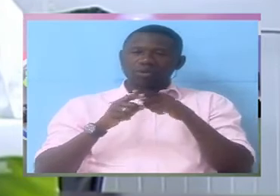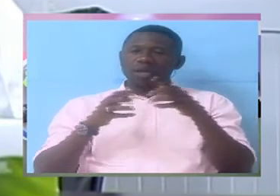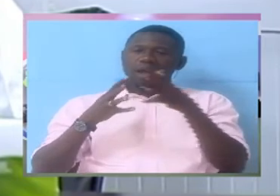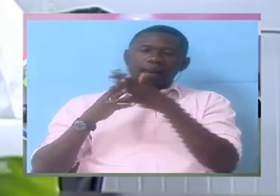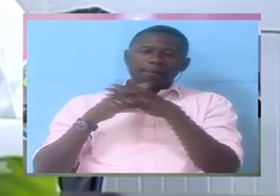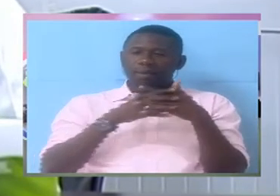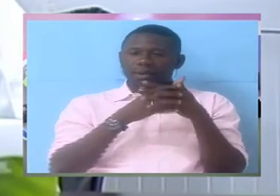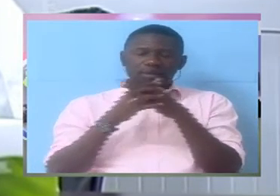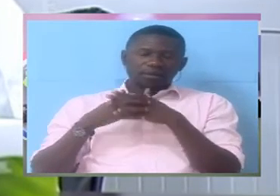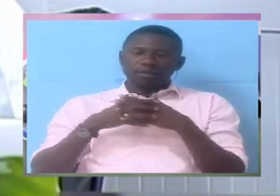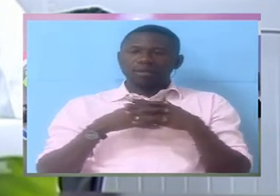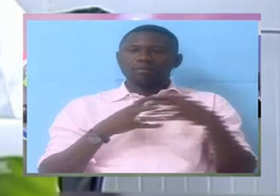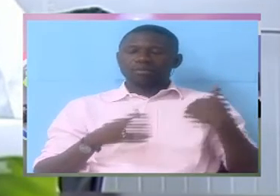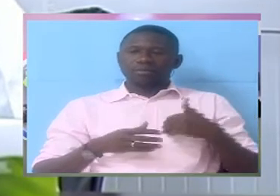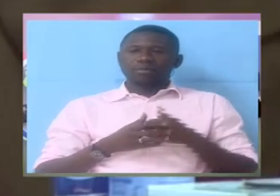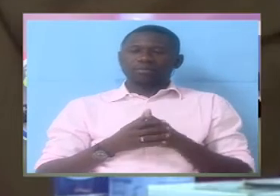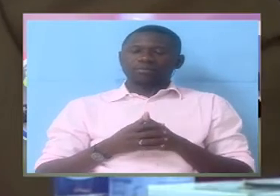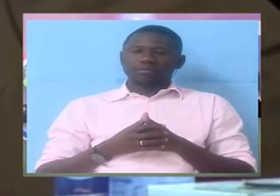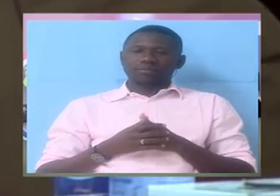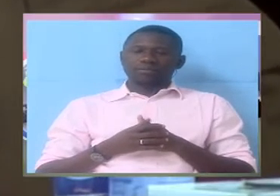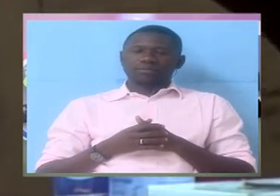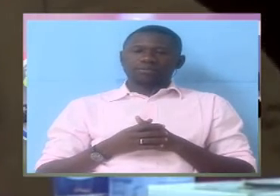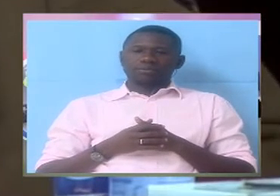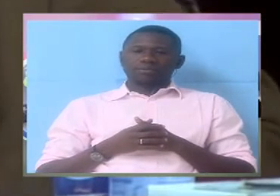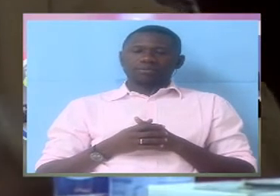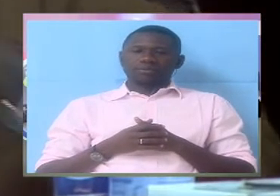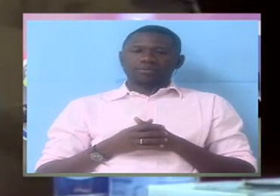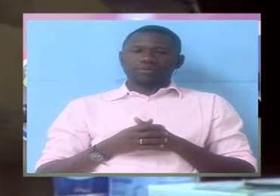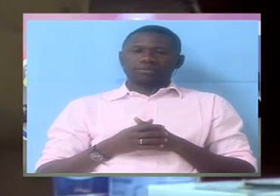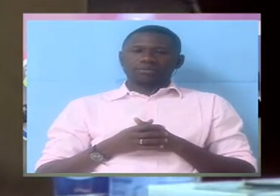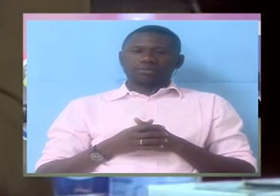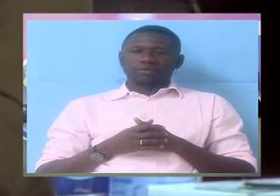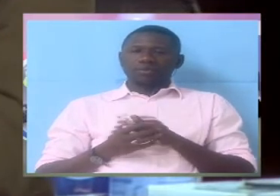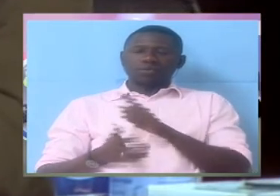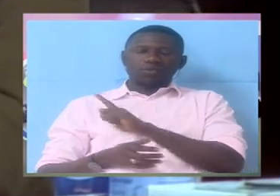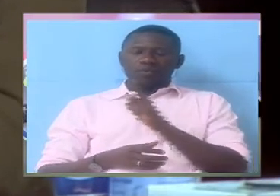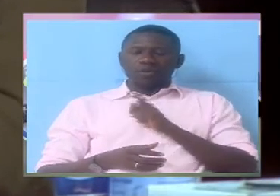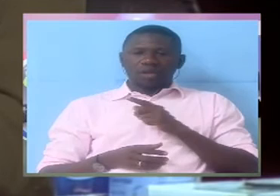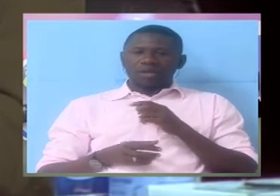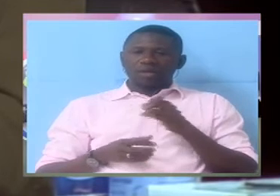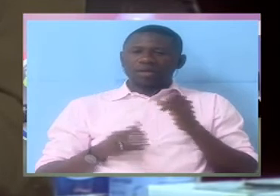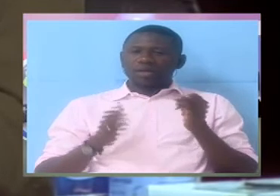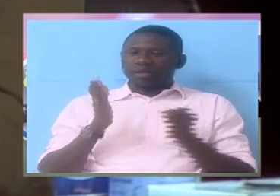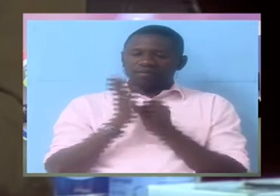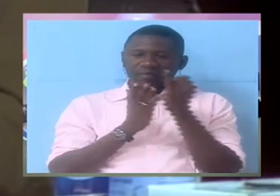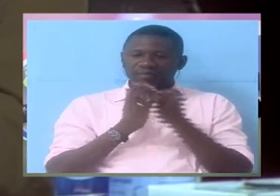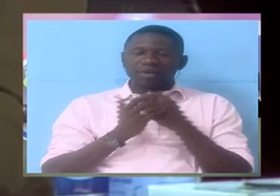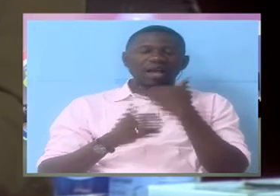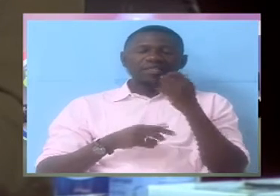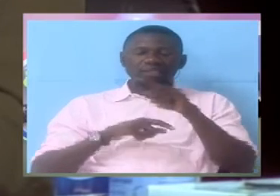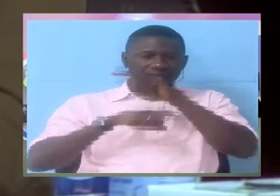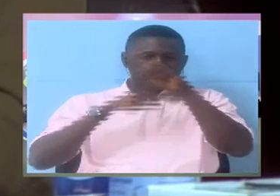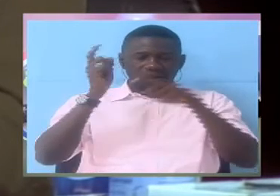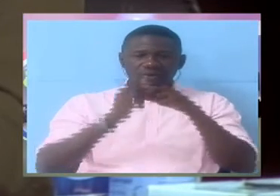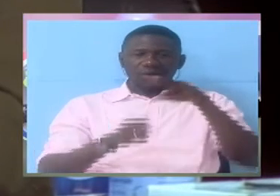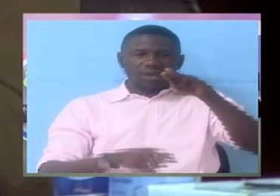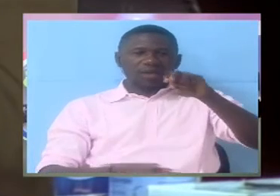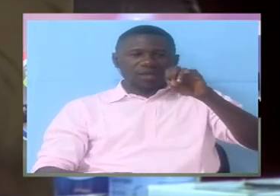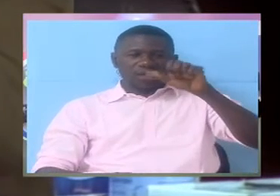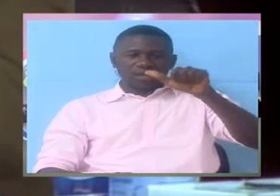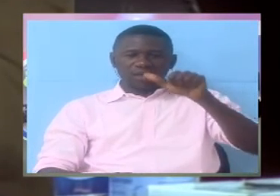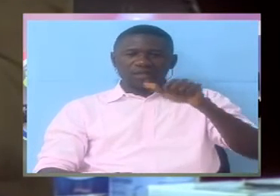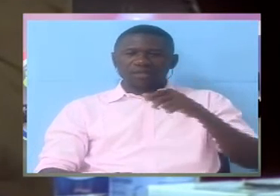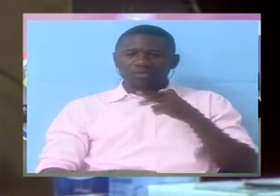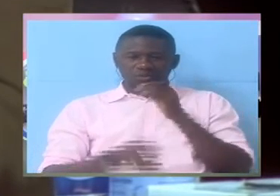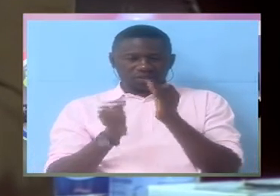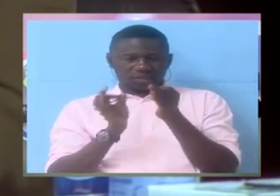ke. So, well, we are investigating the NIA. Are you telling me that all NIA officers who